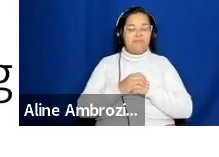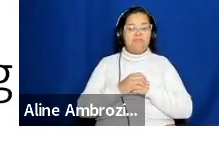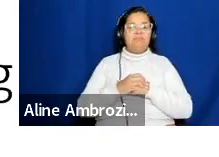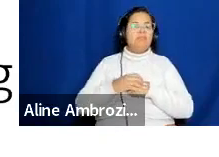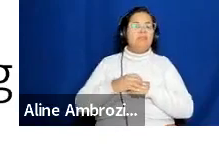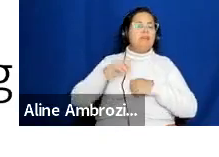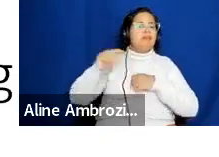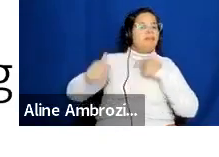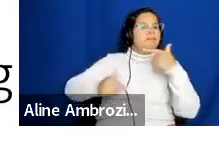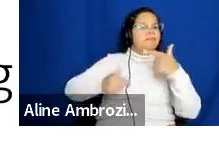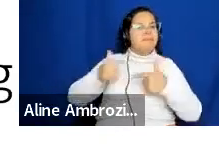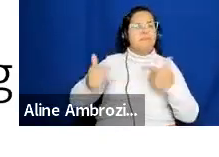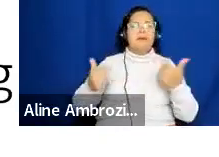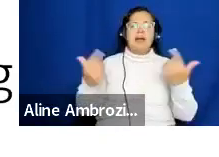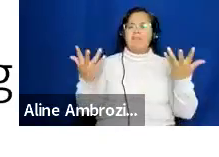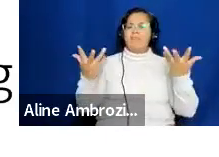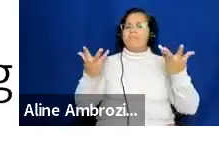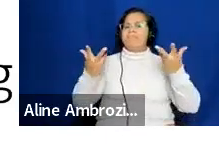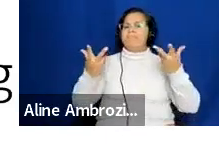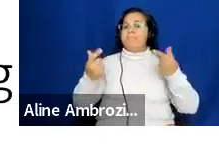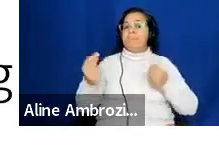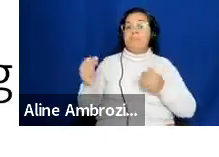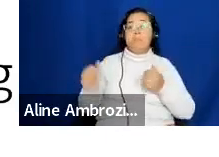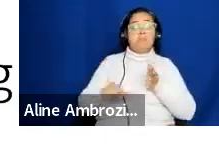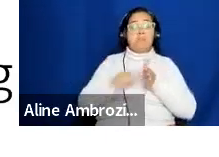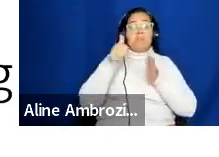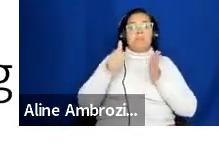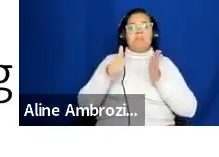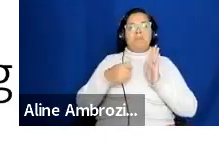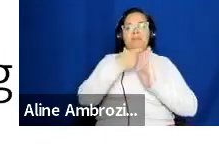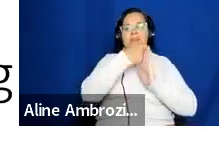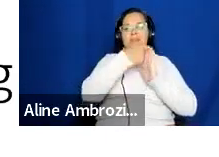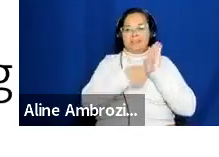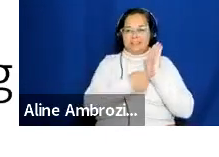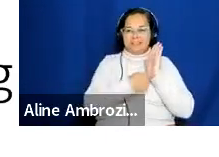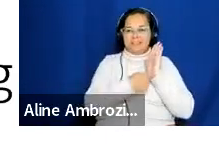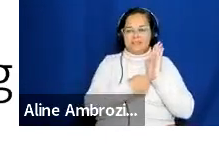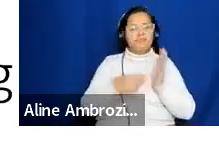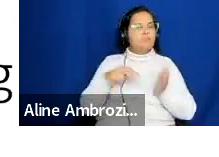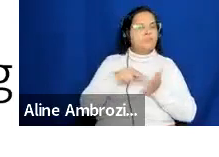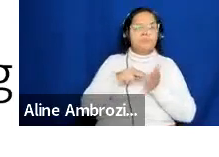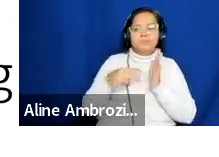text, The Historical Meaning of the Crisis in Psychology,